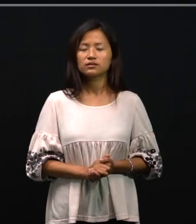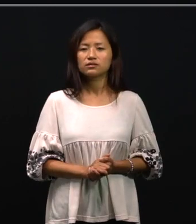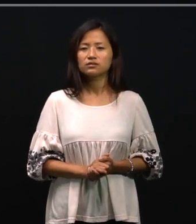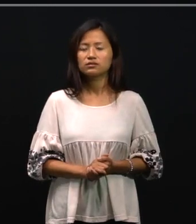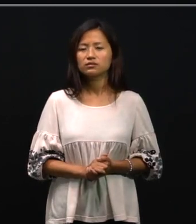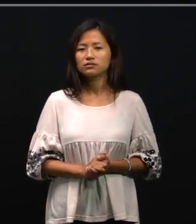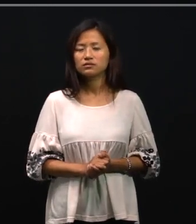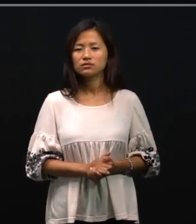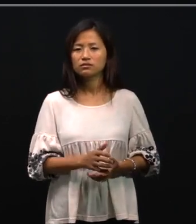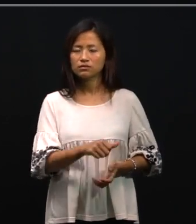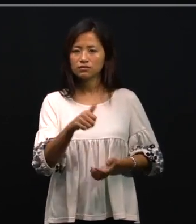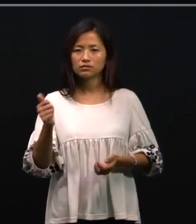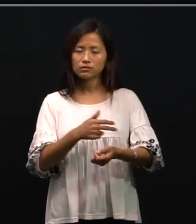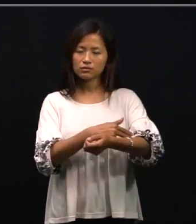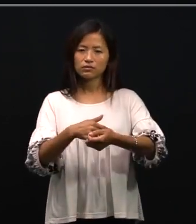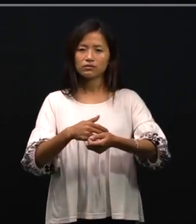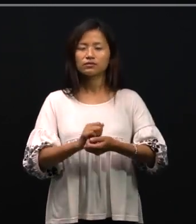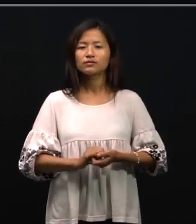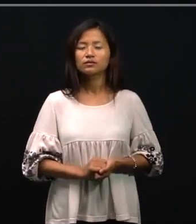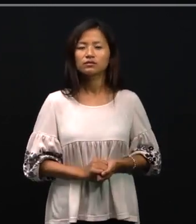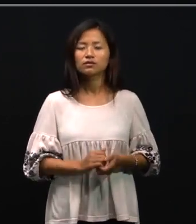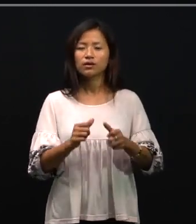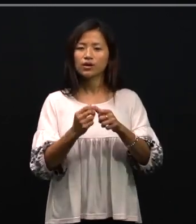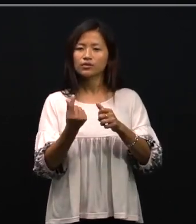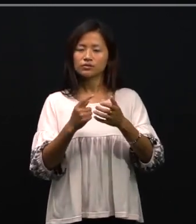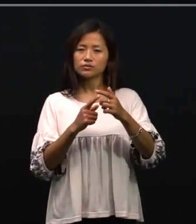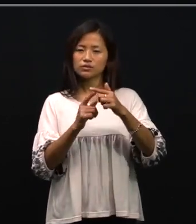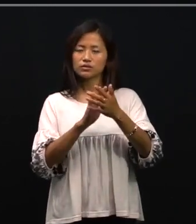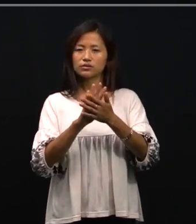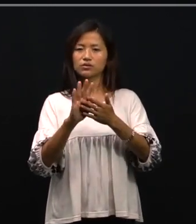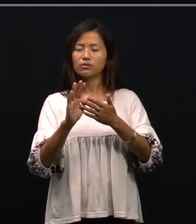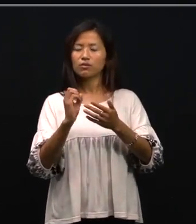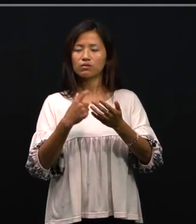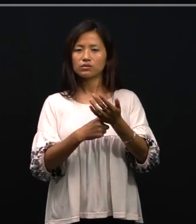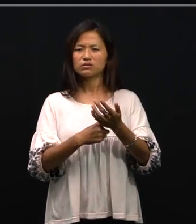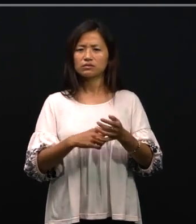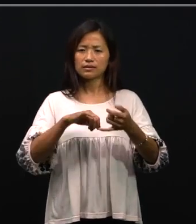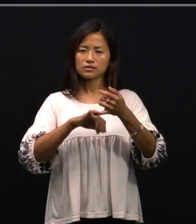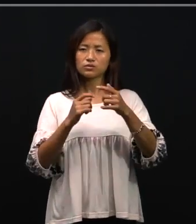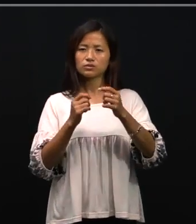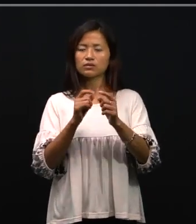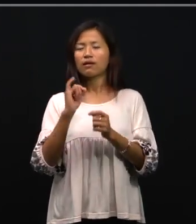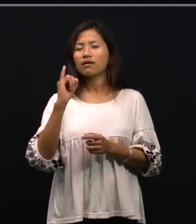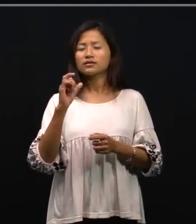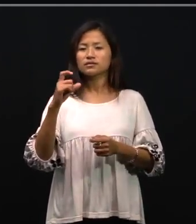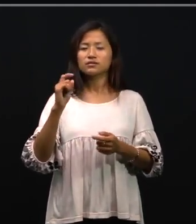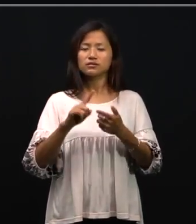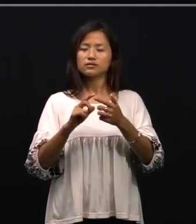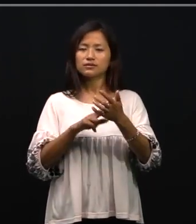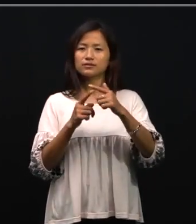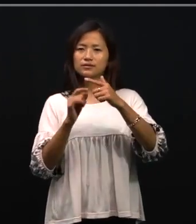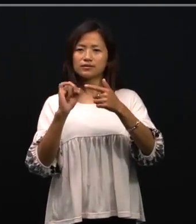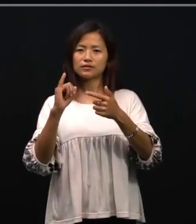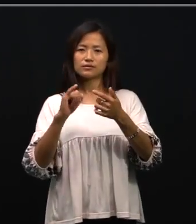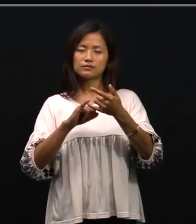rules. And another is that the name of the author or the name of the scientist who first gave the scientific name is put at the